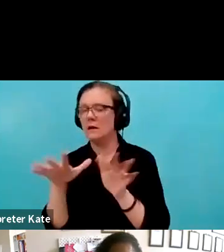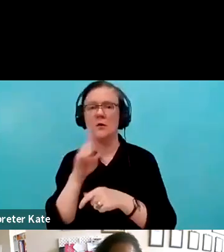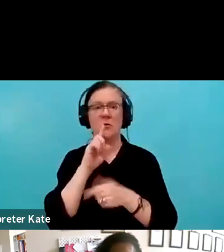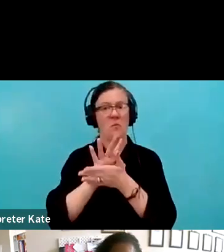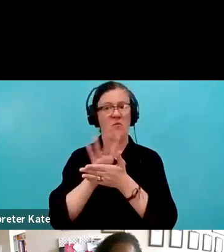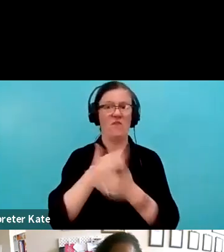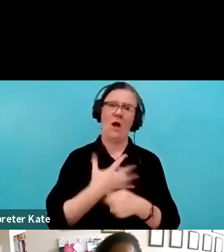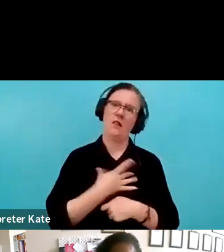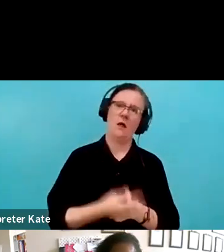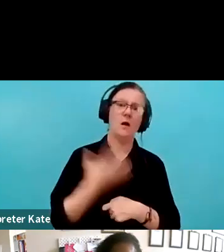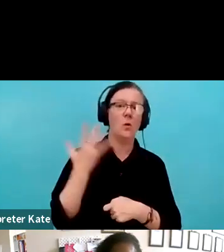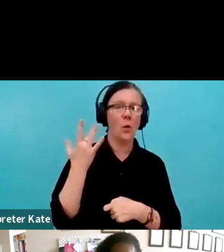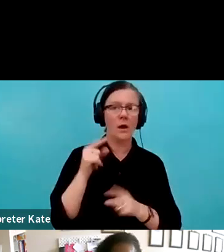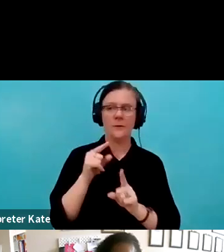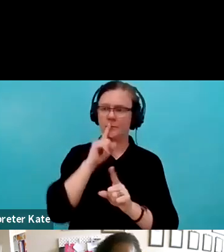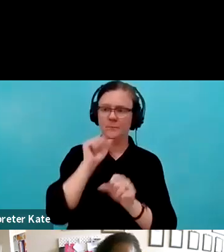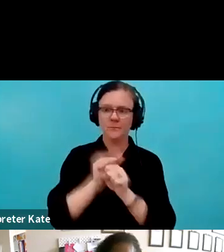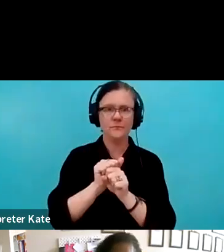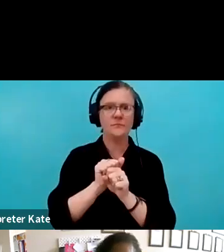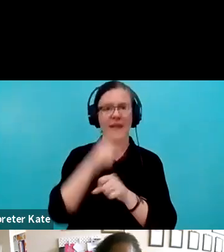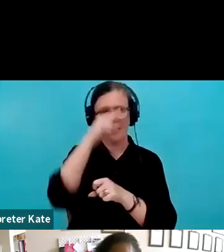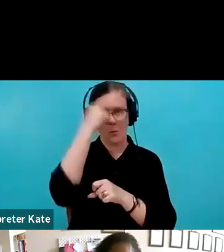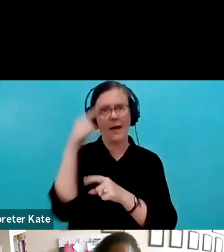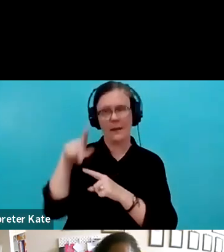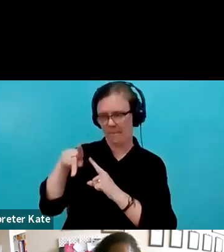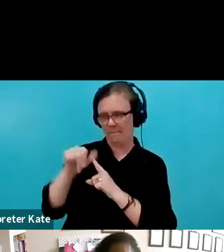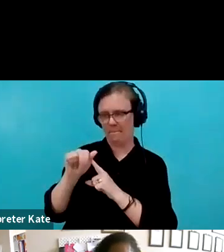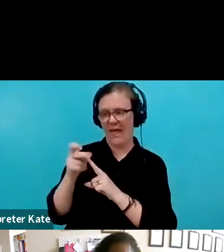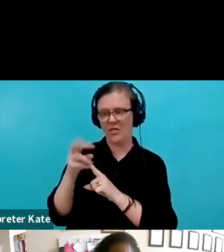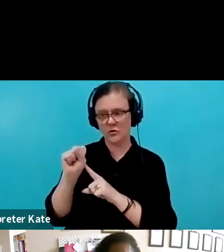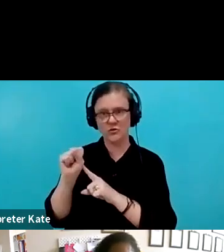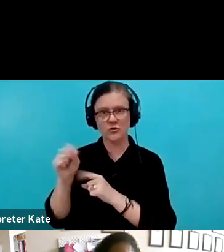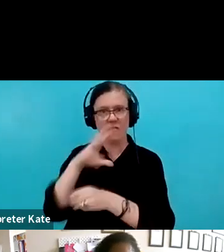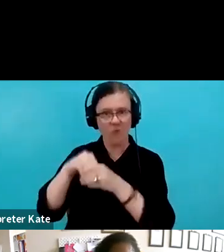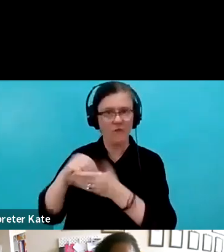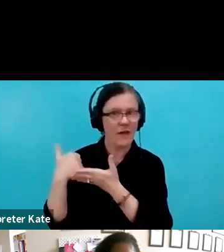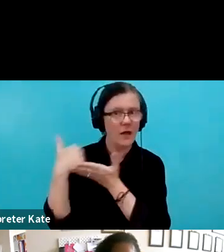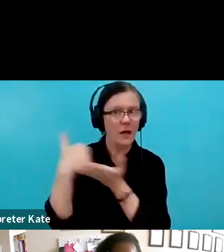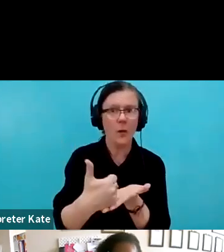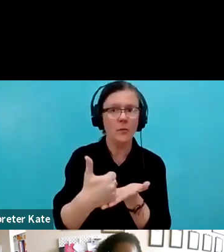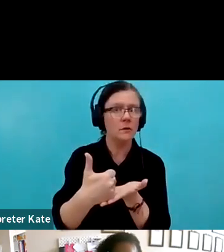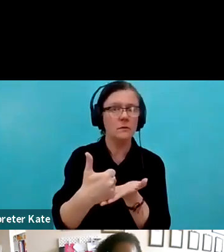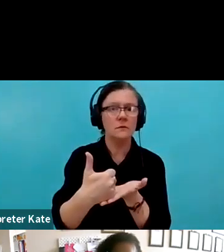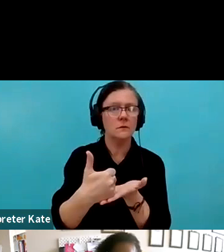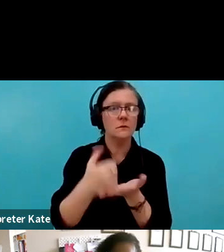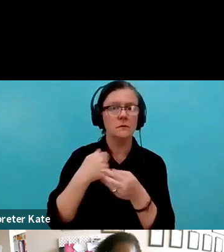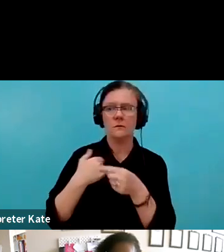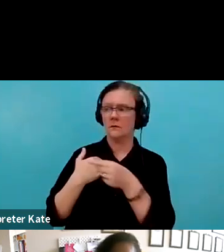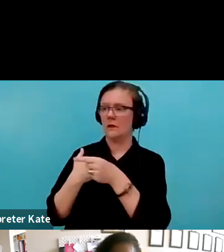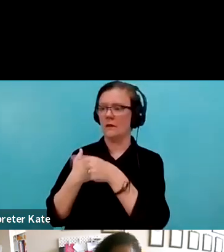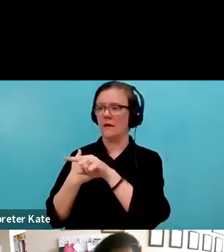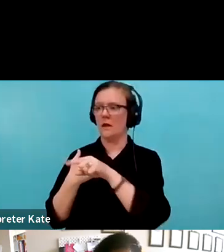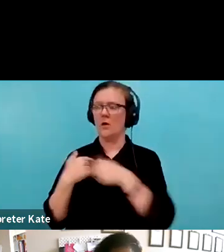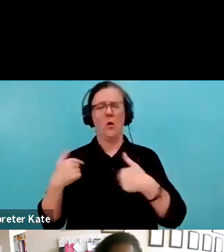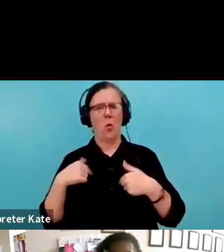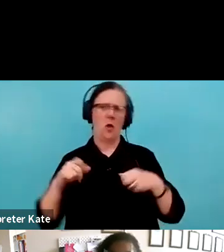film, and learning about the Black Panthers, you know, stepping in and helping, was that they didn't come in and say, this is